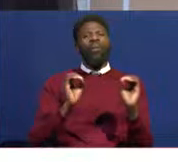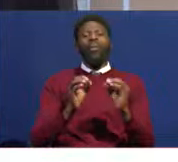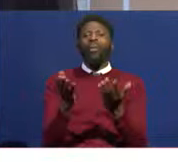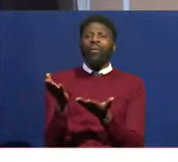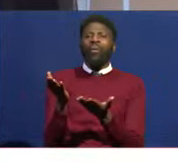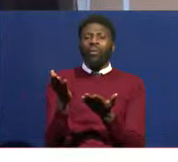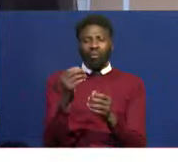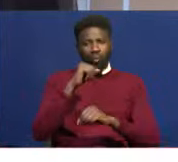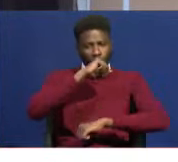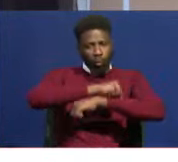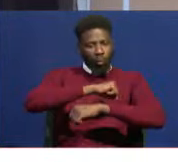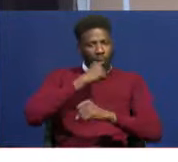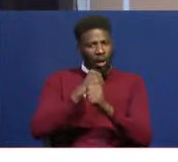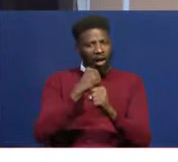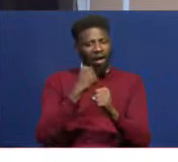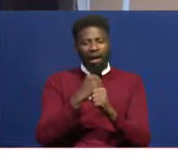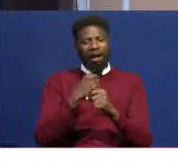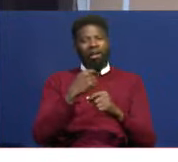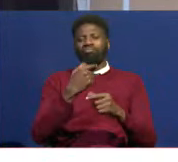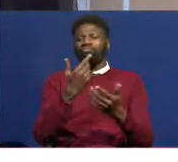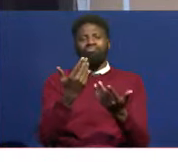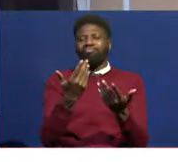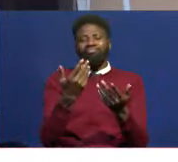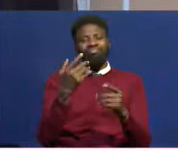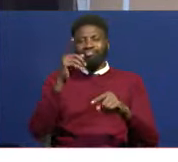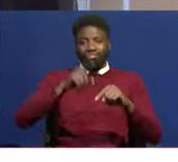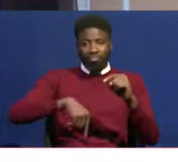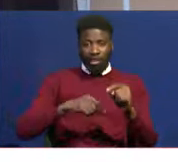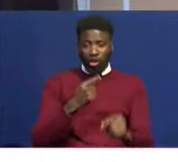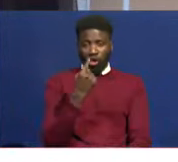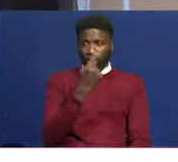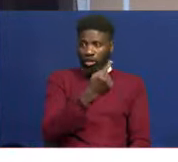because what is budgeted per learner is